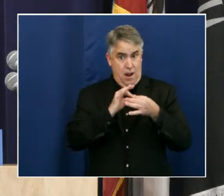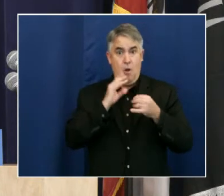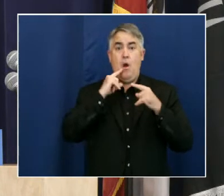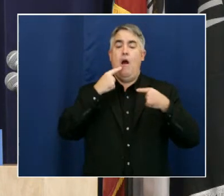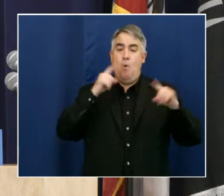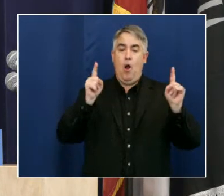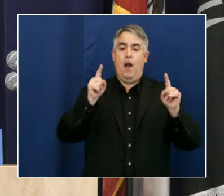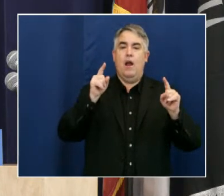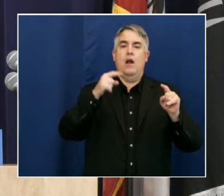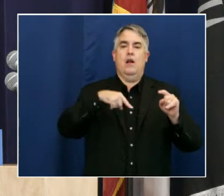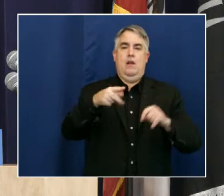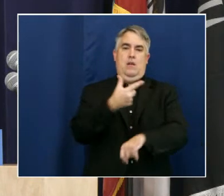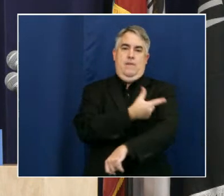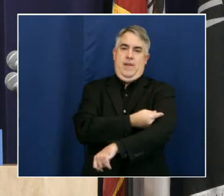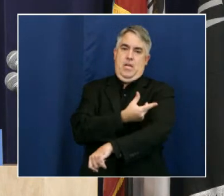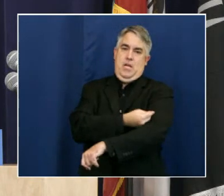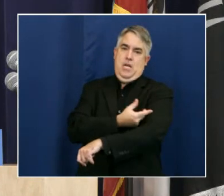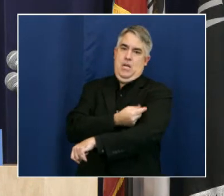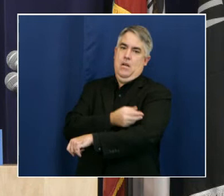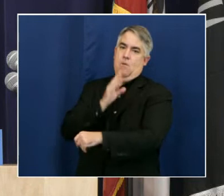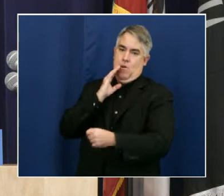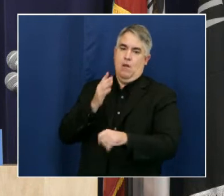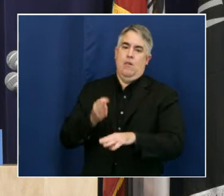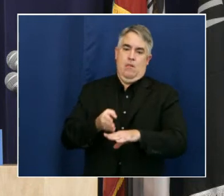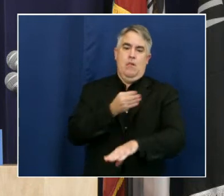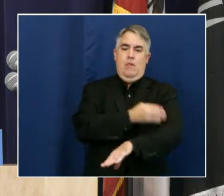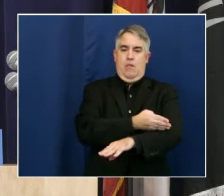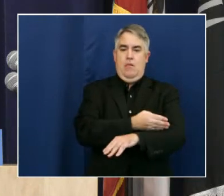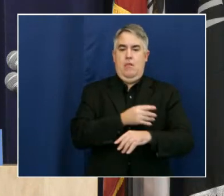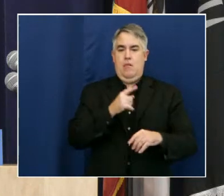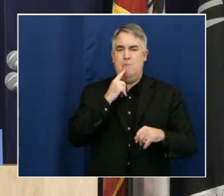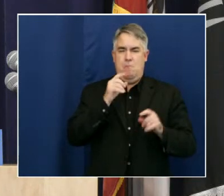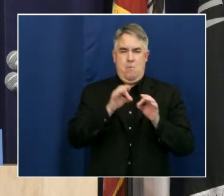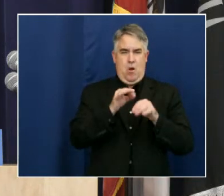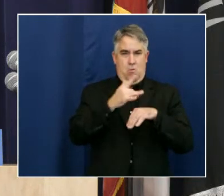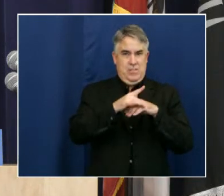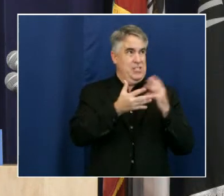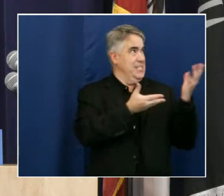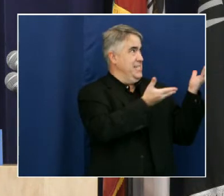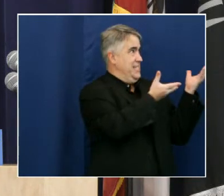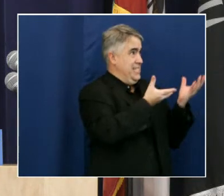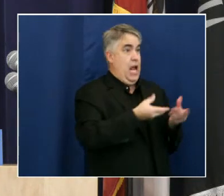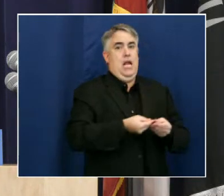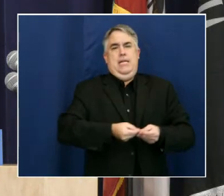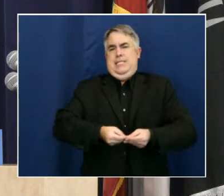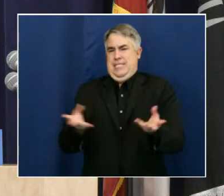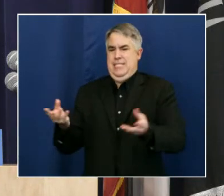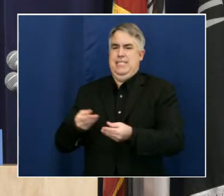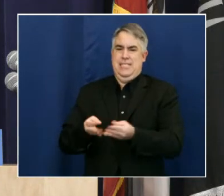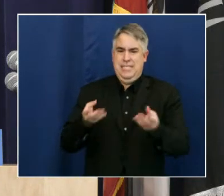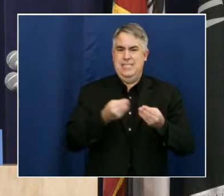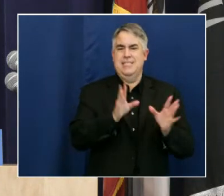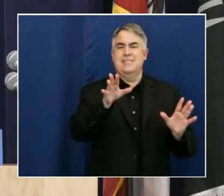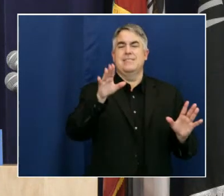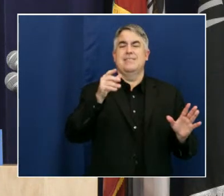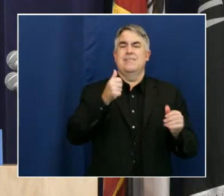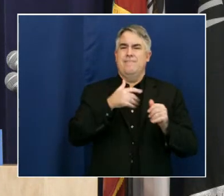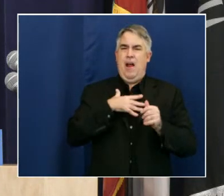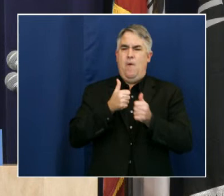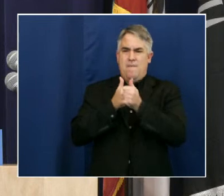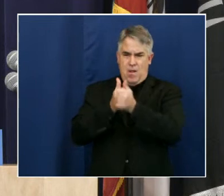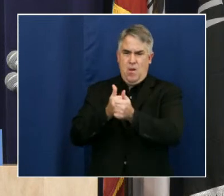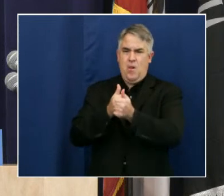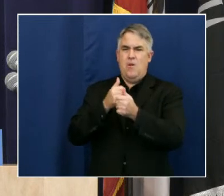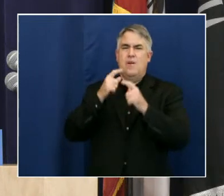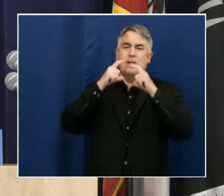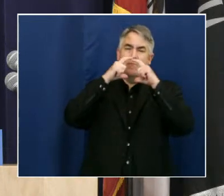make sure that resources are available for the county, and we're going to ask, but we do ask everyone to make sure that public health orders, they continue to follow the public health care